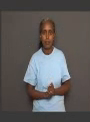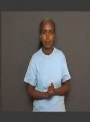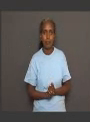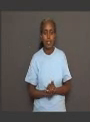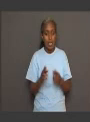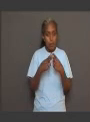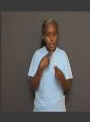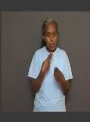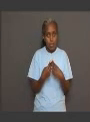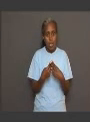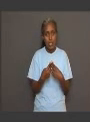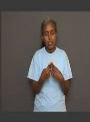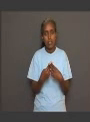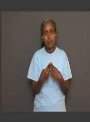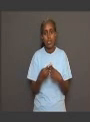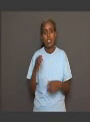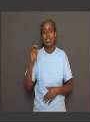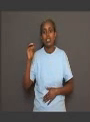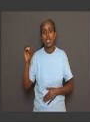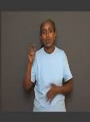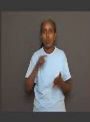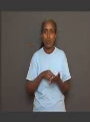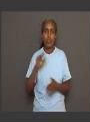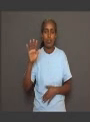x1 multiplied by